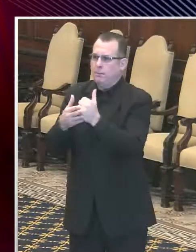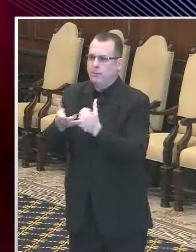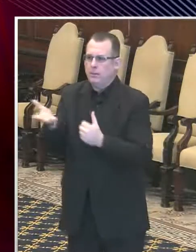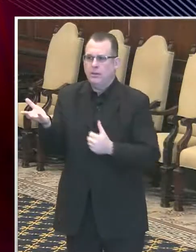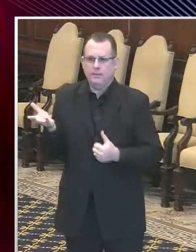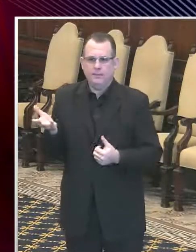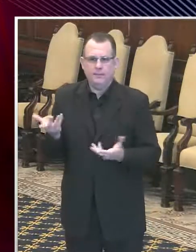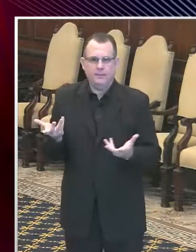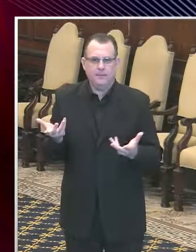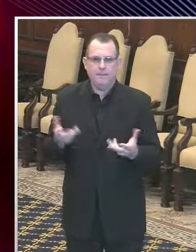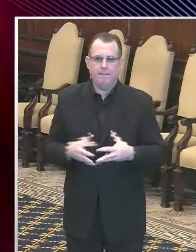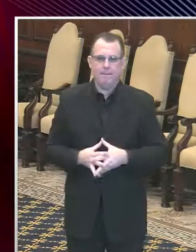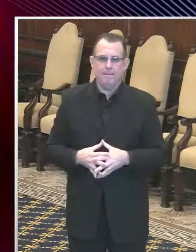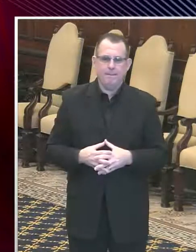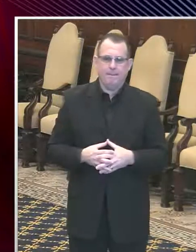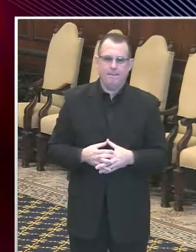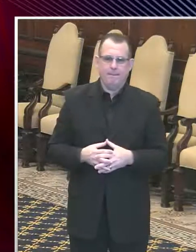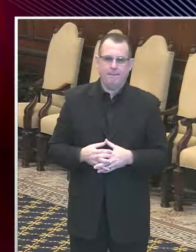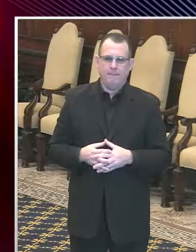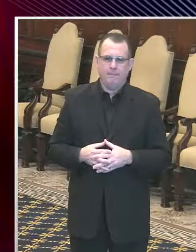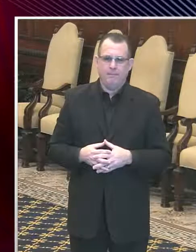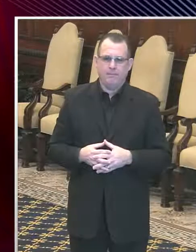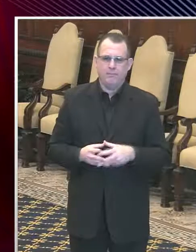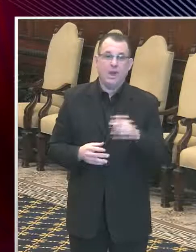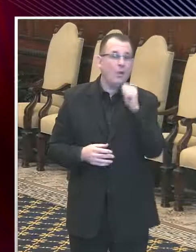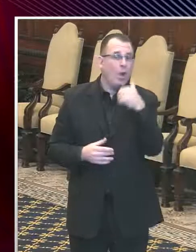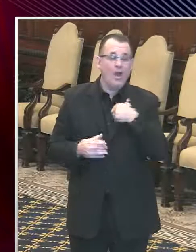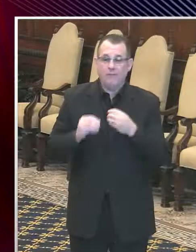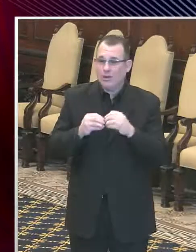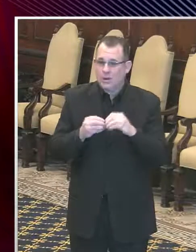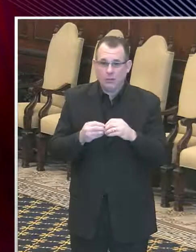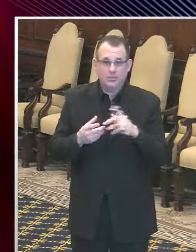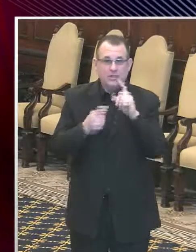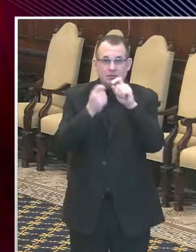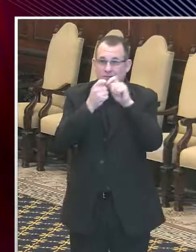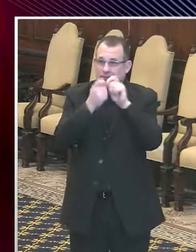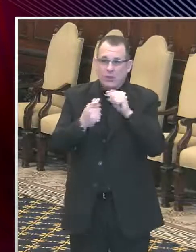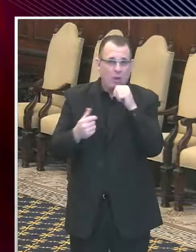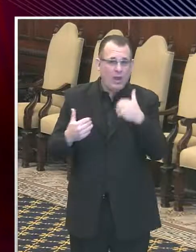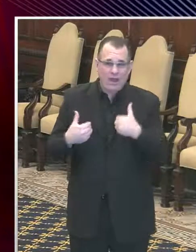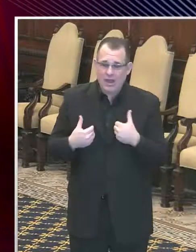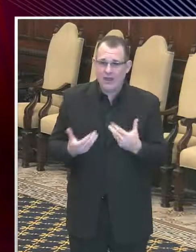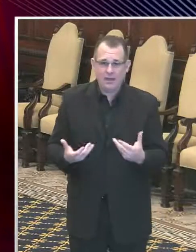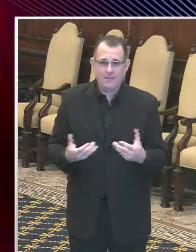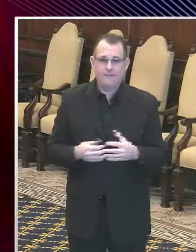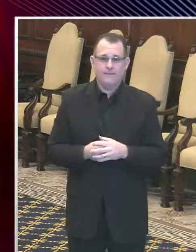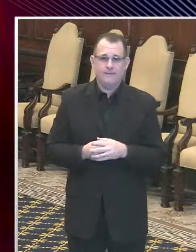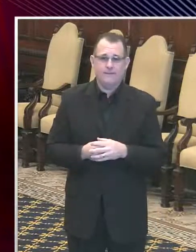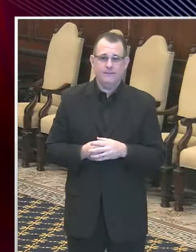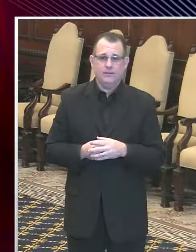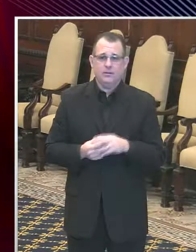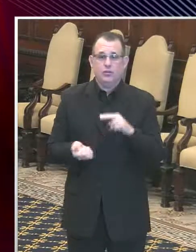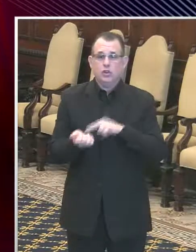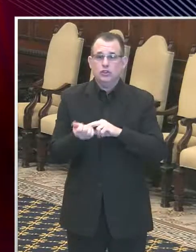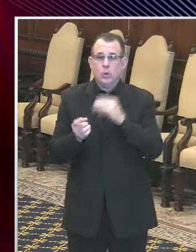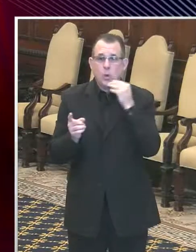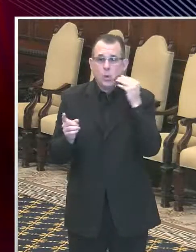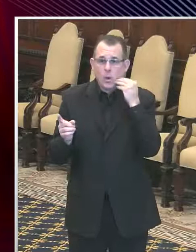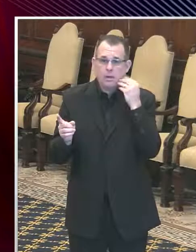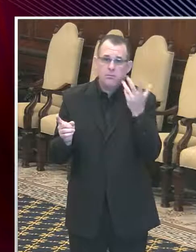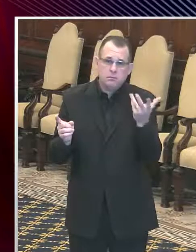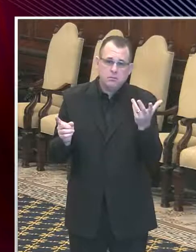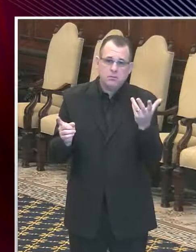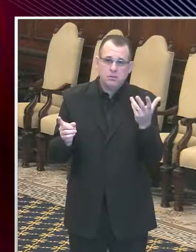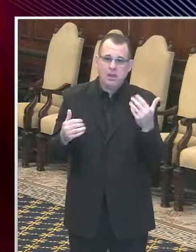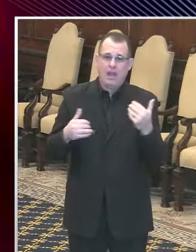homes? I don't have numbers on that, and I don't have details on it. I've just heard, anecdotally from nursing homes that they're having trouble getting staff to